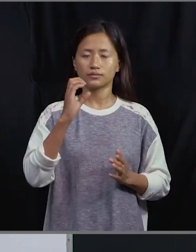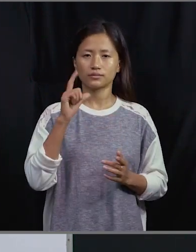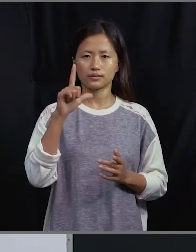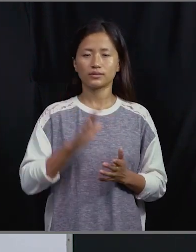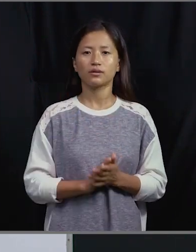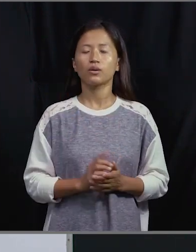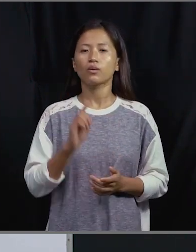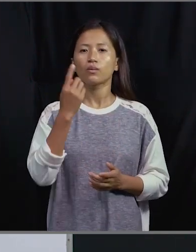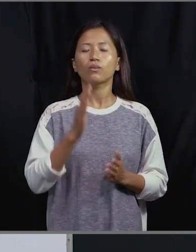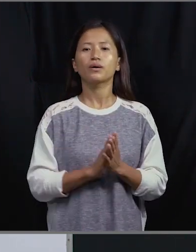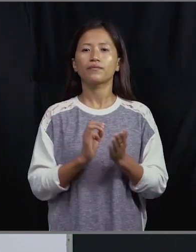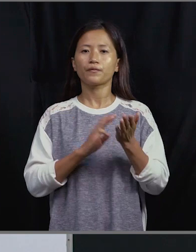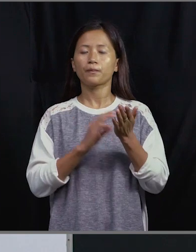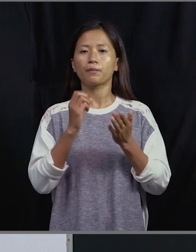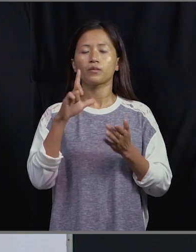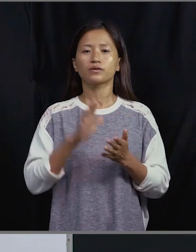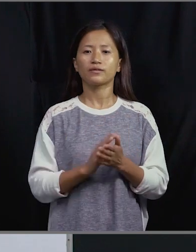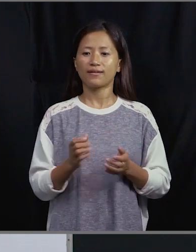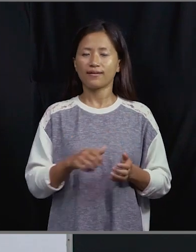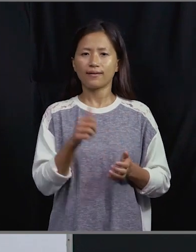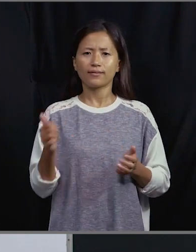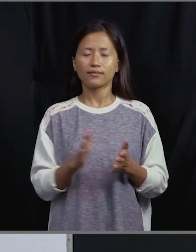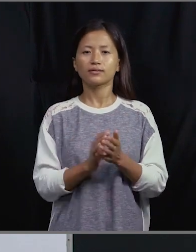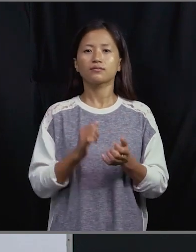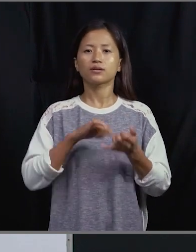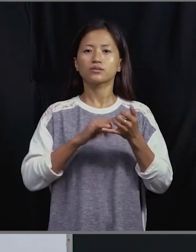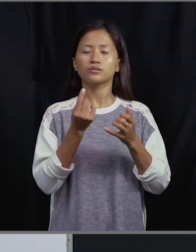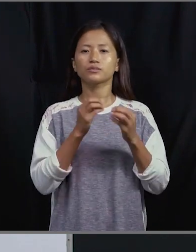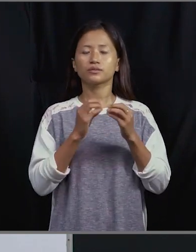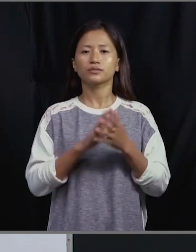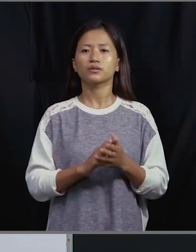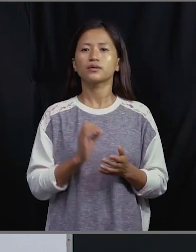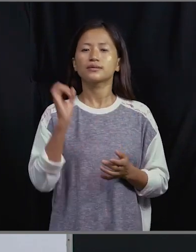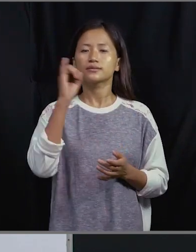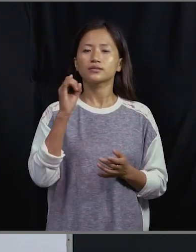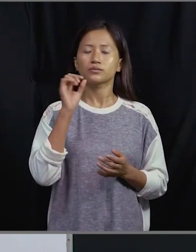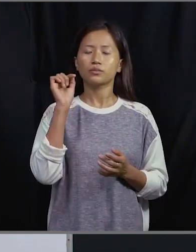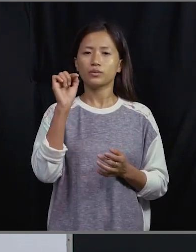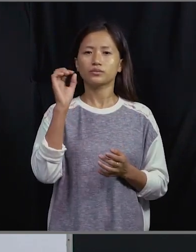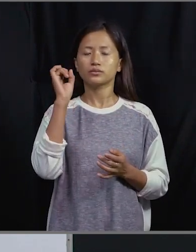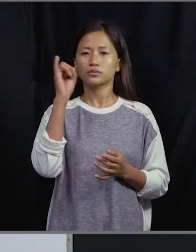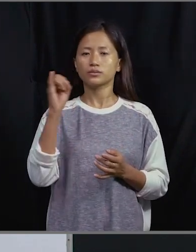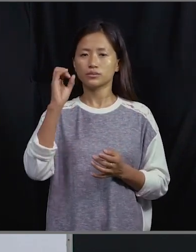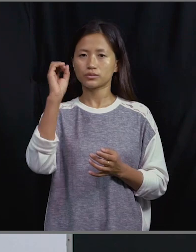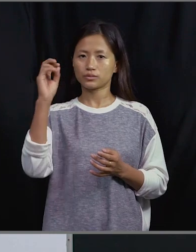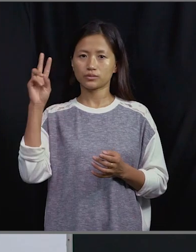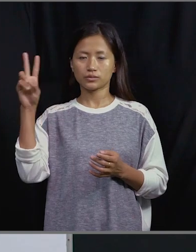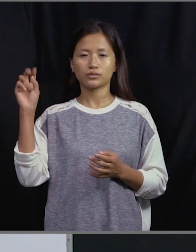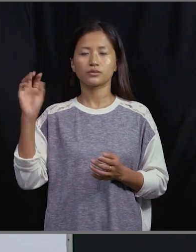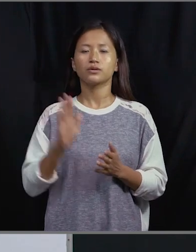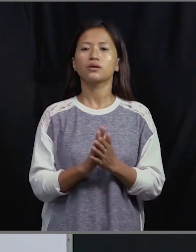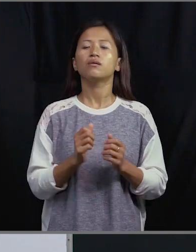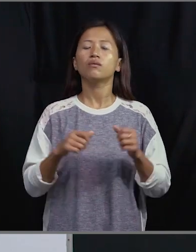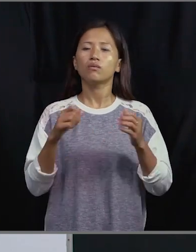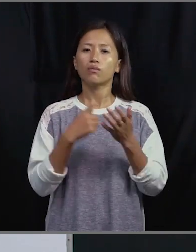one mole of any substance contains 6.022 into 10 to the power 23 atoms,